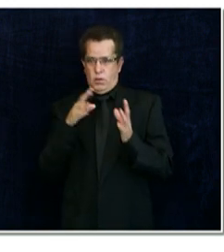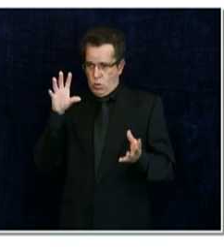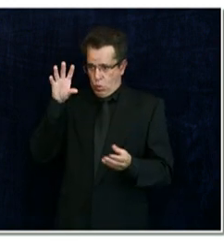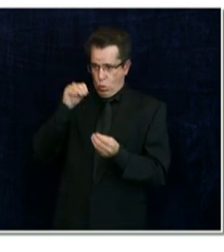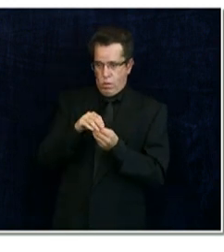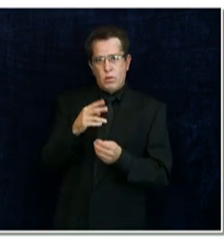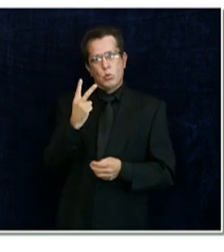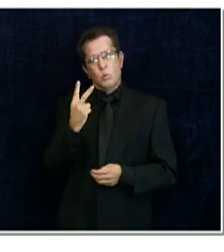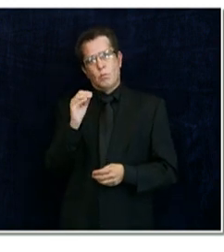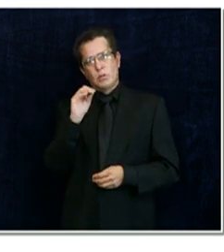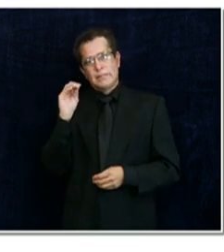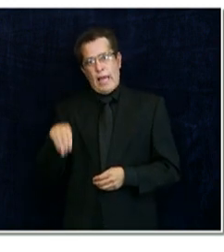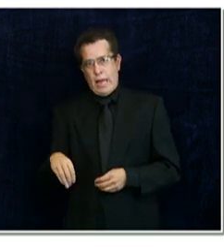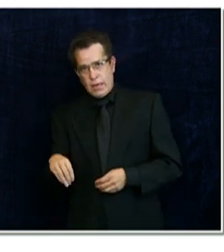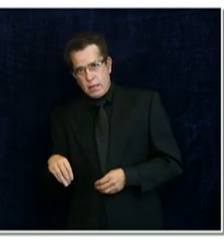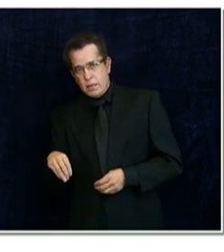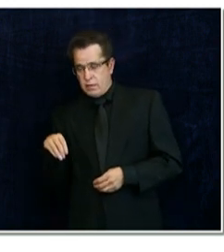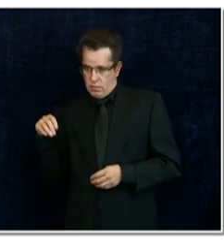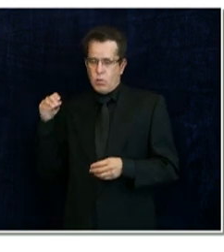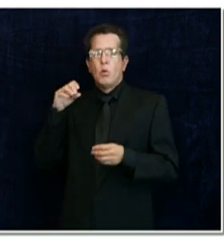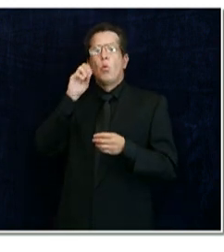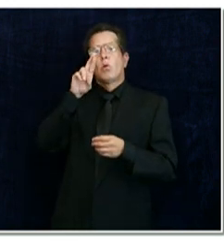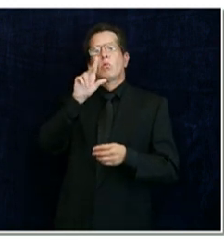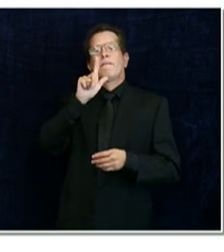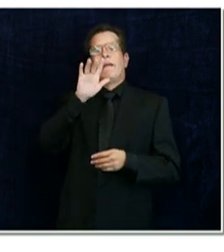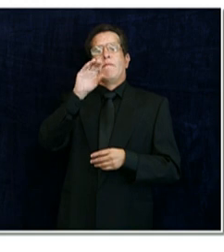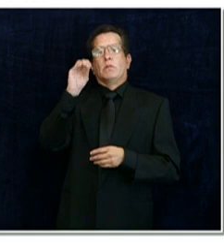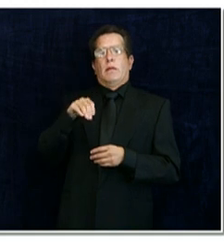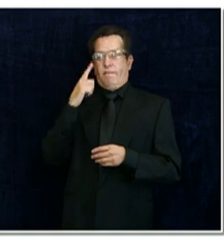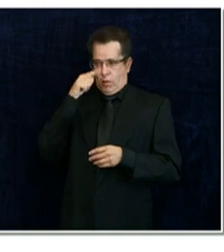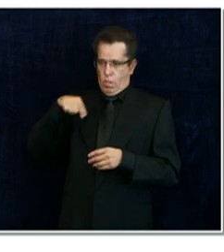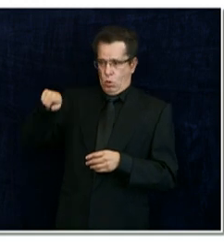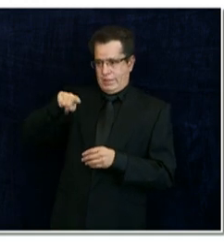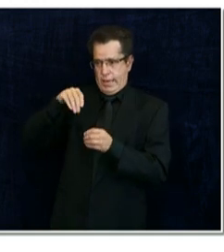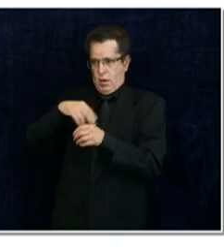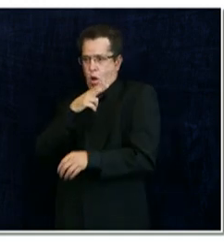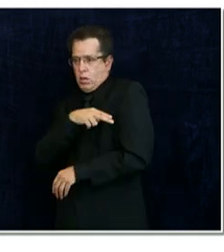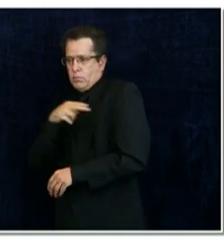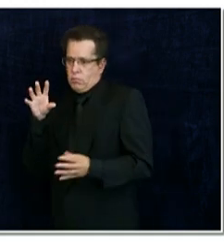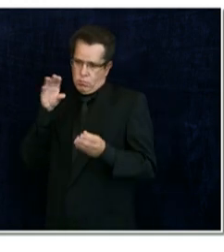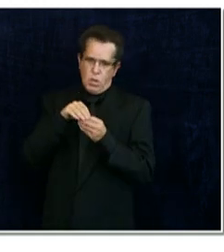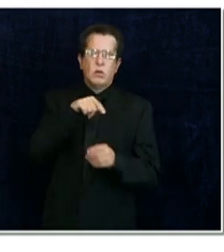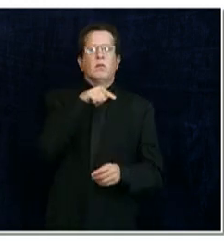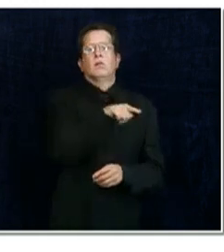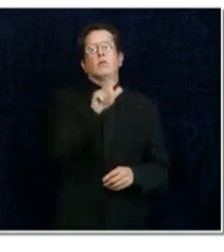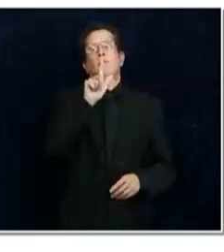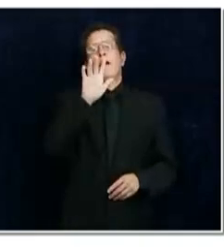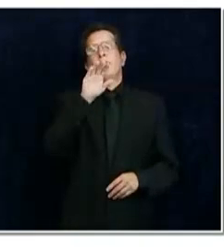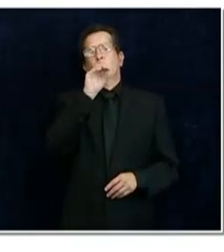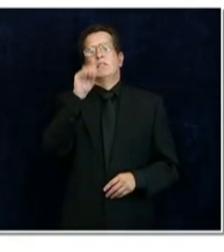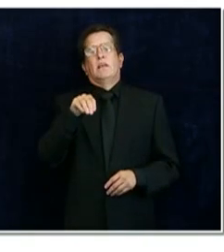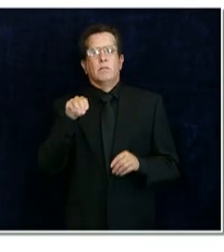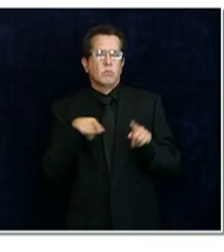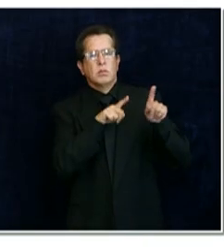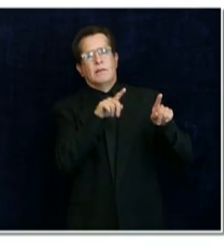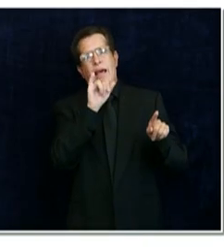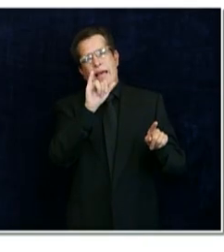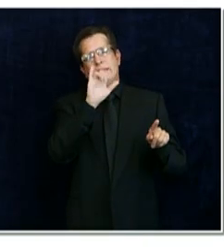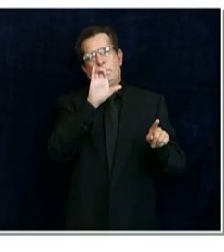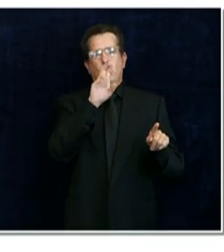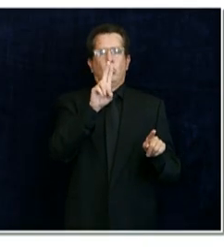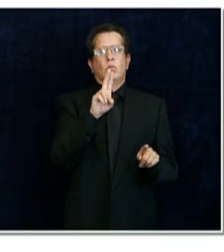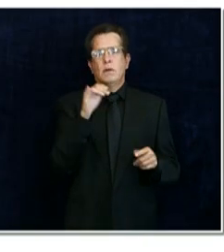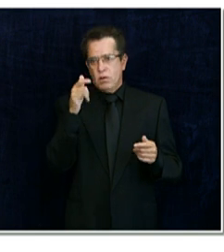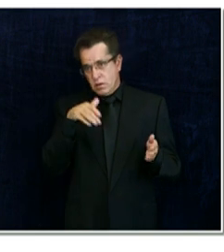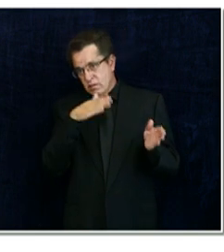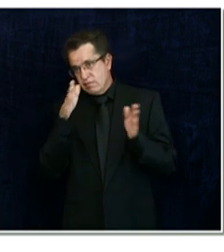number of cases and 25% of the total number of those hospitalized. In our third slide, this slide provides